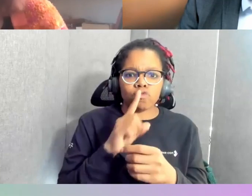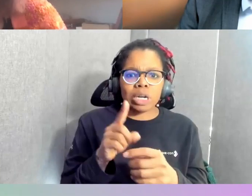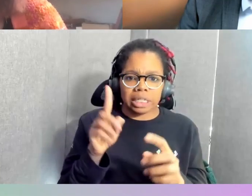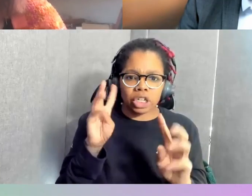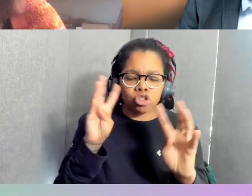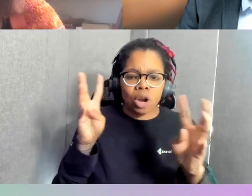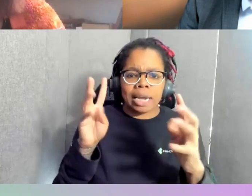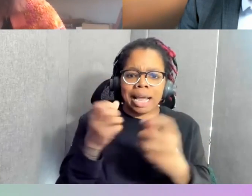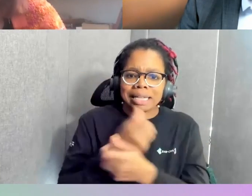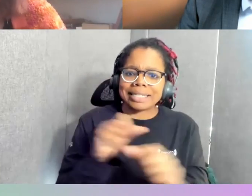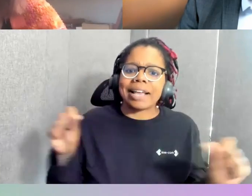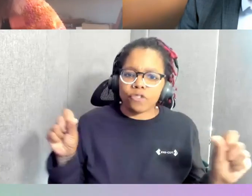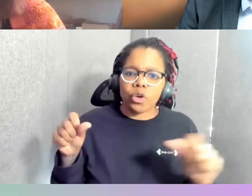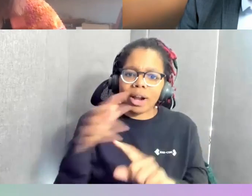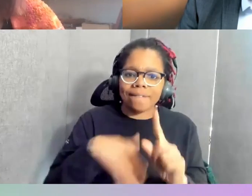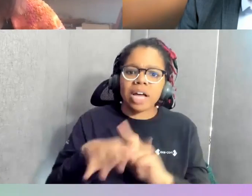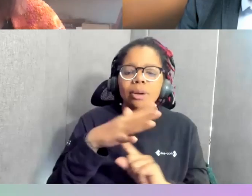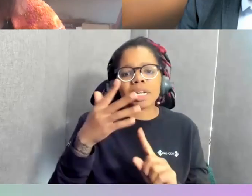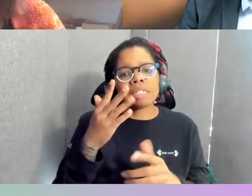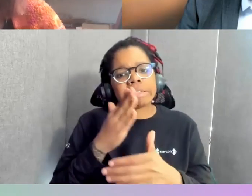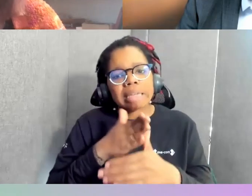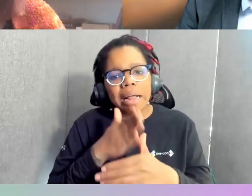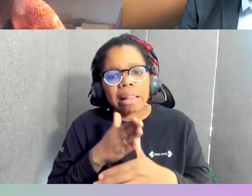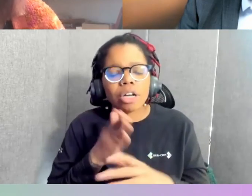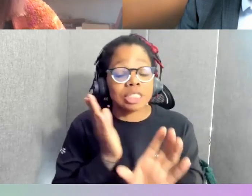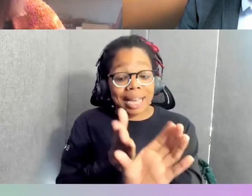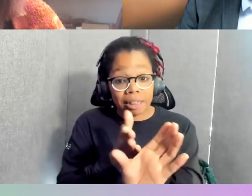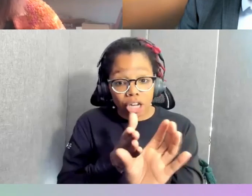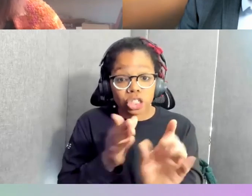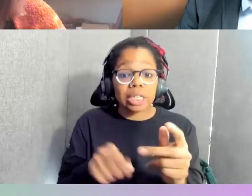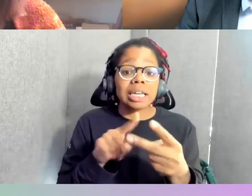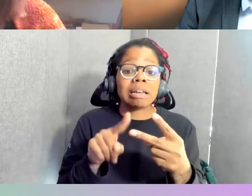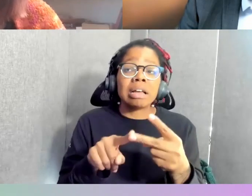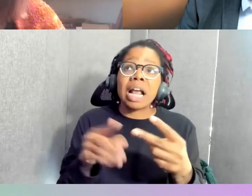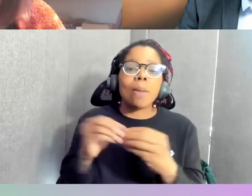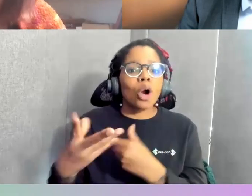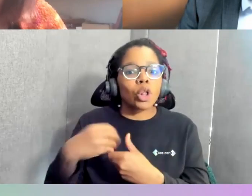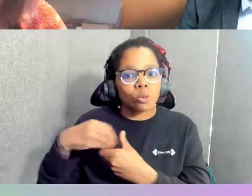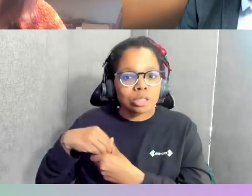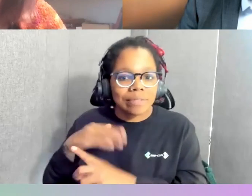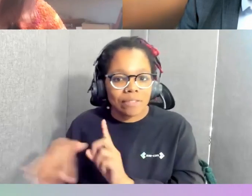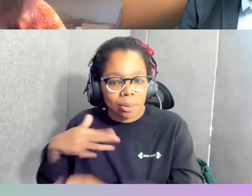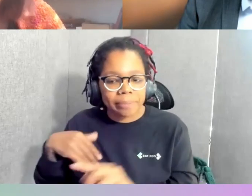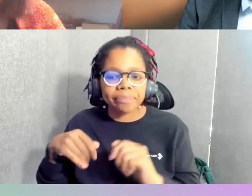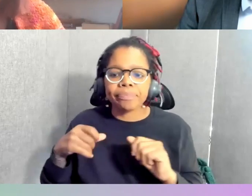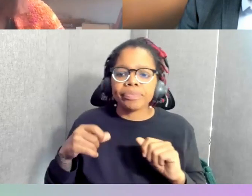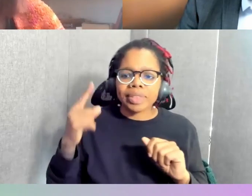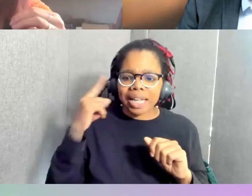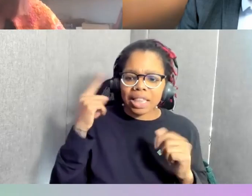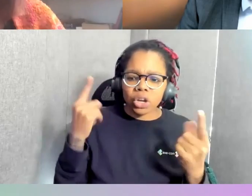a safer environment psychologically and a more inclusive environment. I think that when I